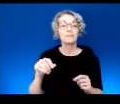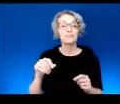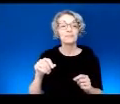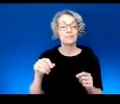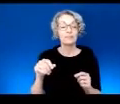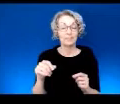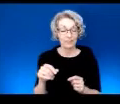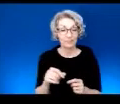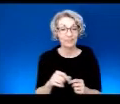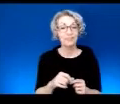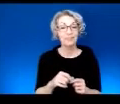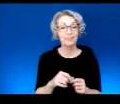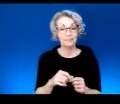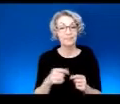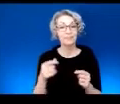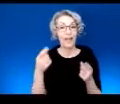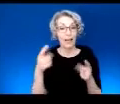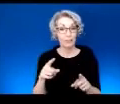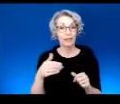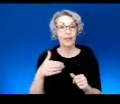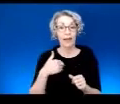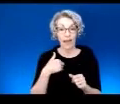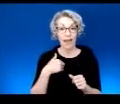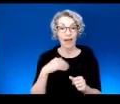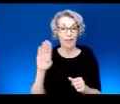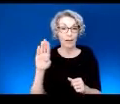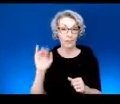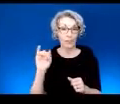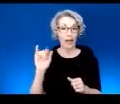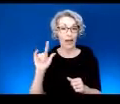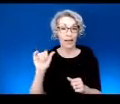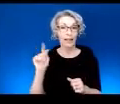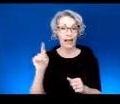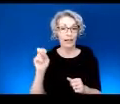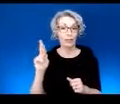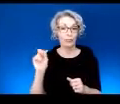a bilateral hearing loss